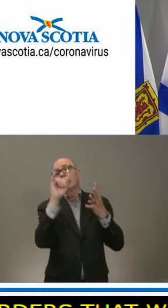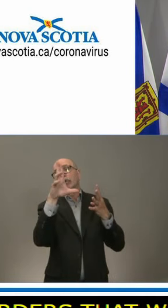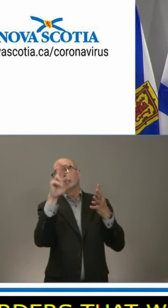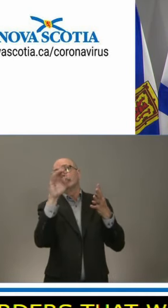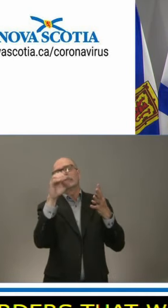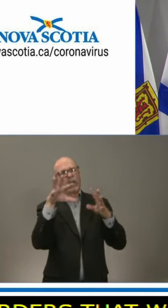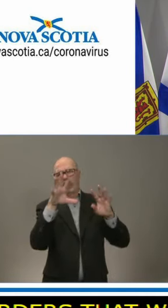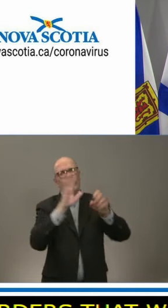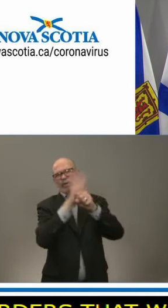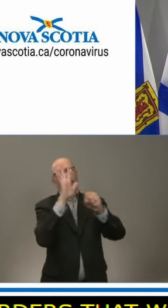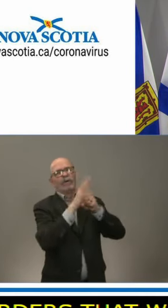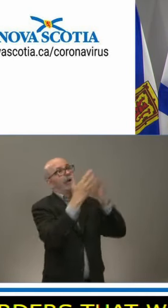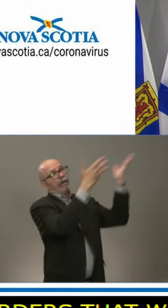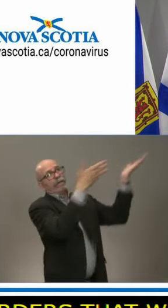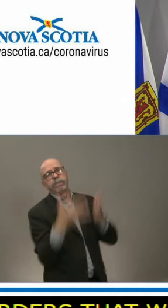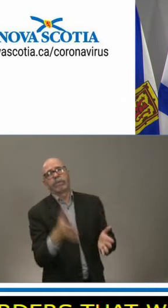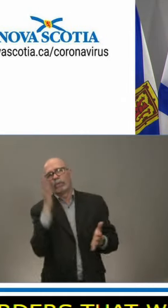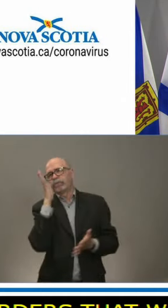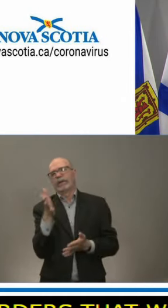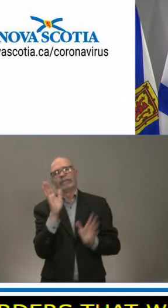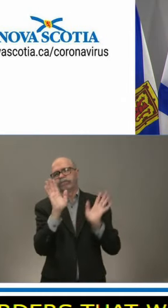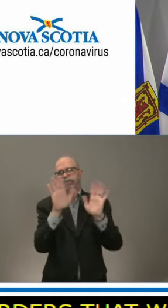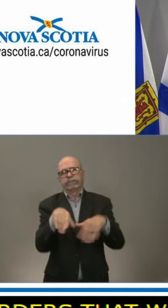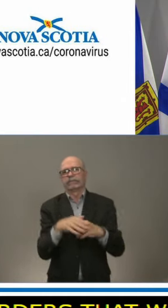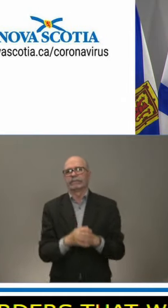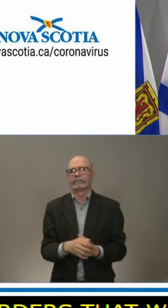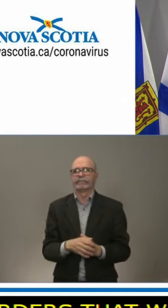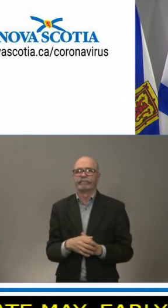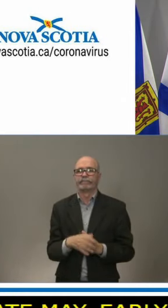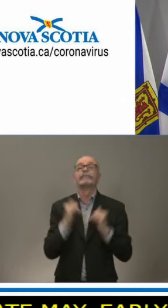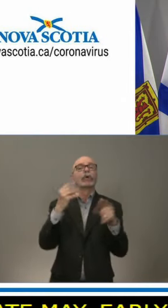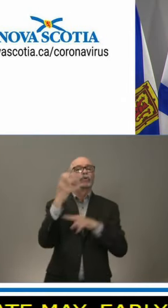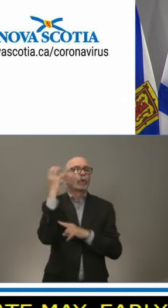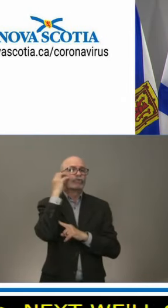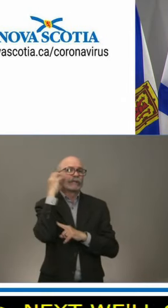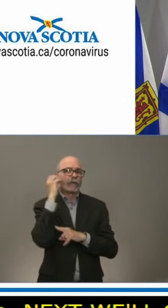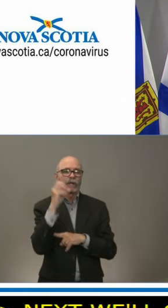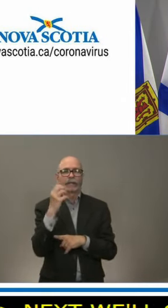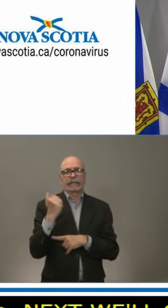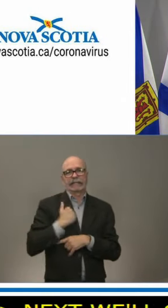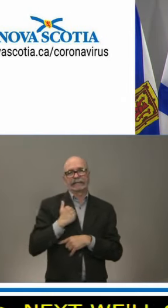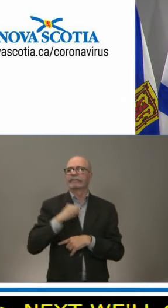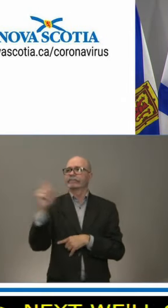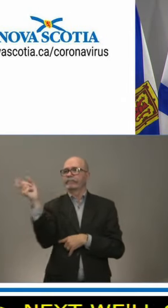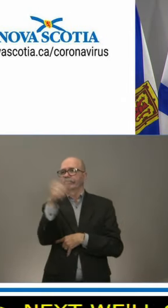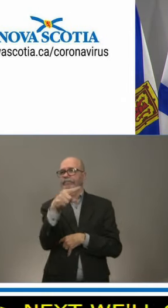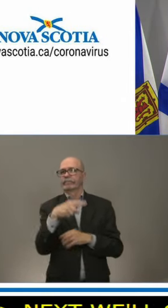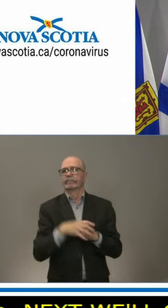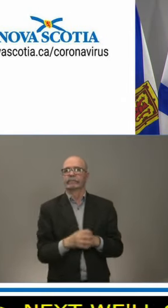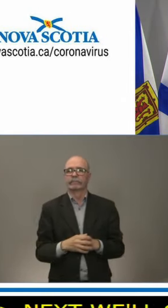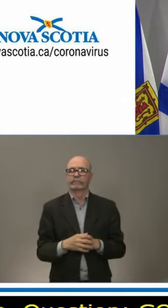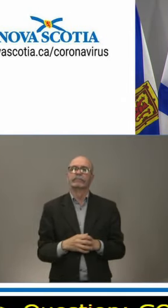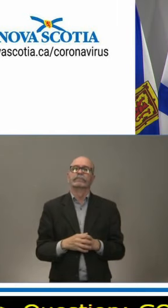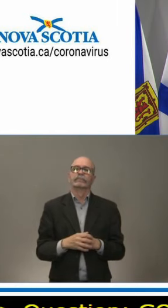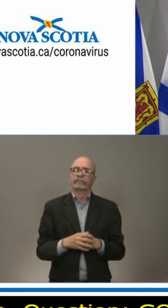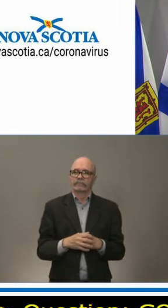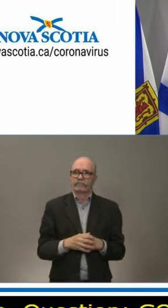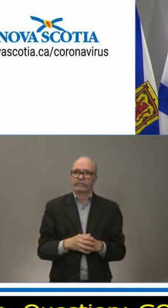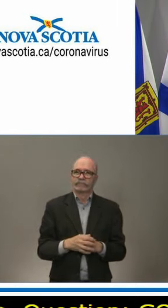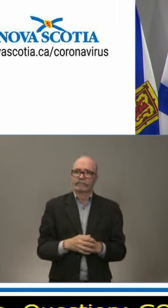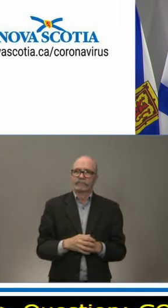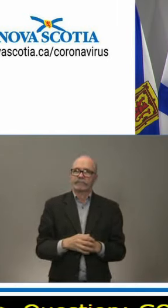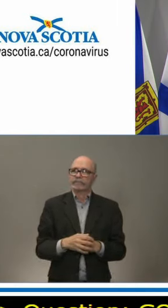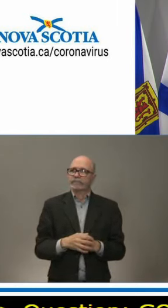Canada. Good afternoon. So this is for Dr. Strang. So when calculating the number of cases